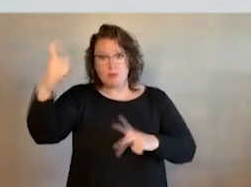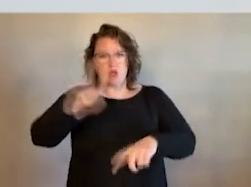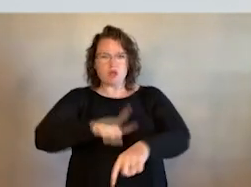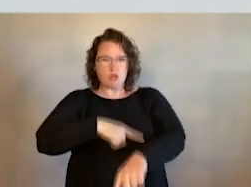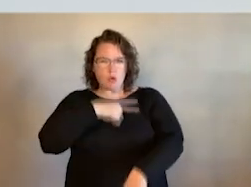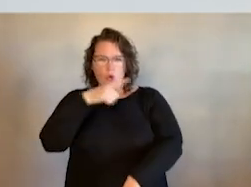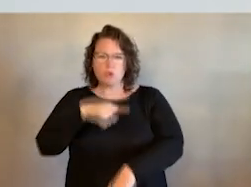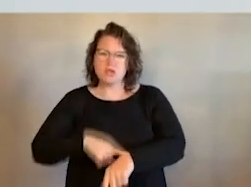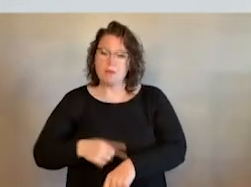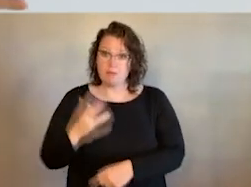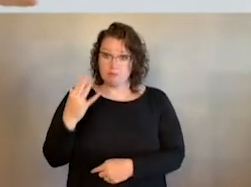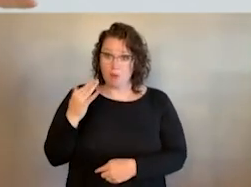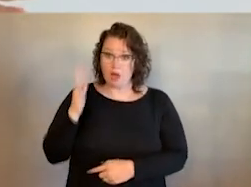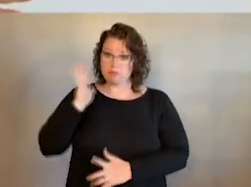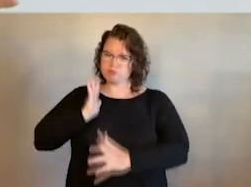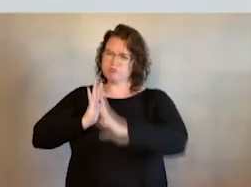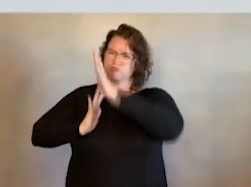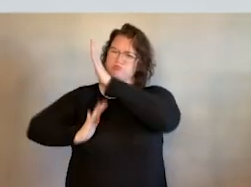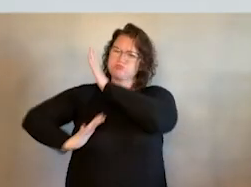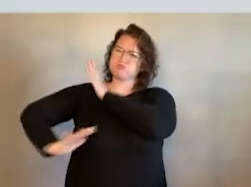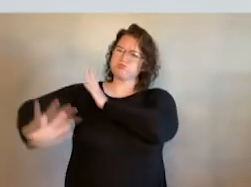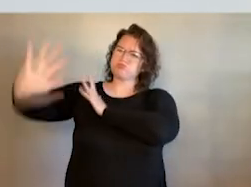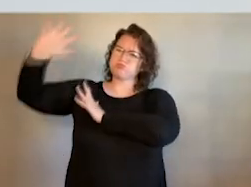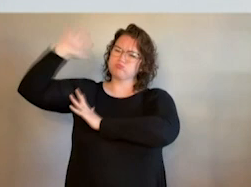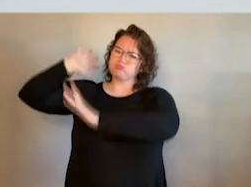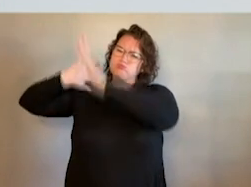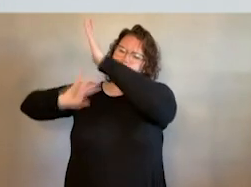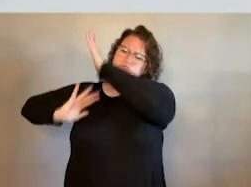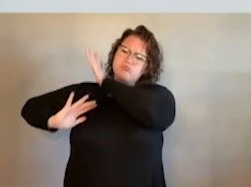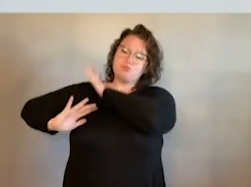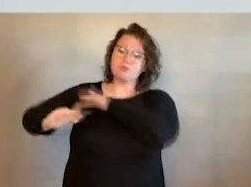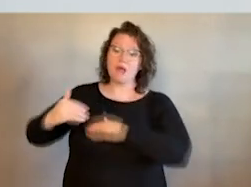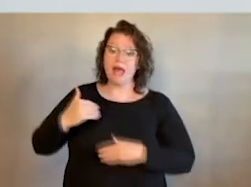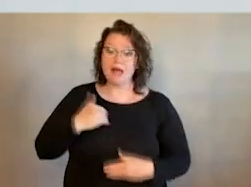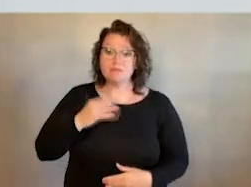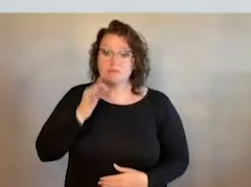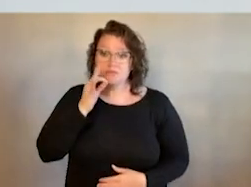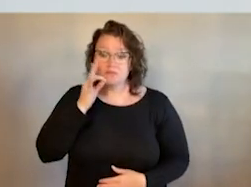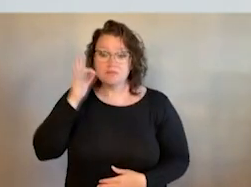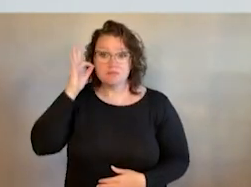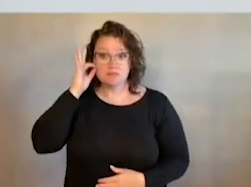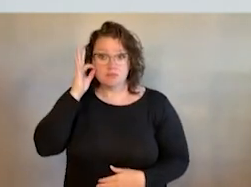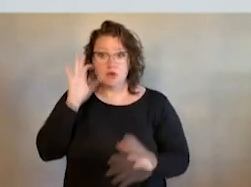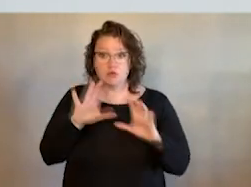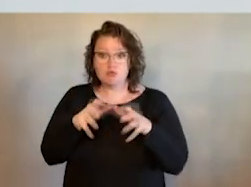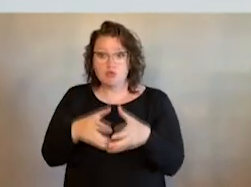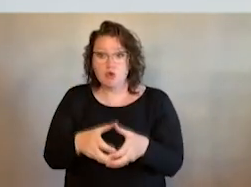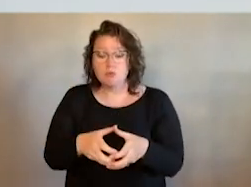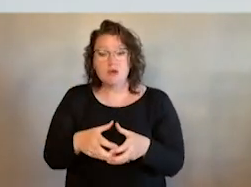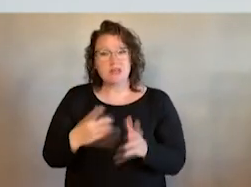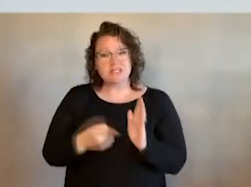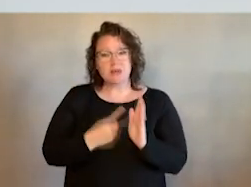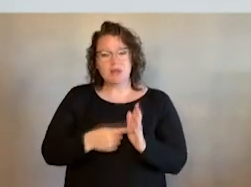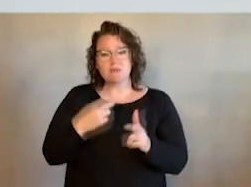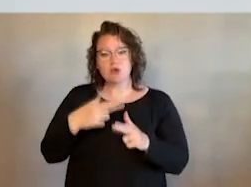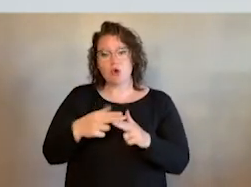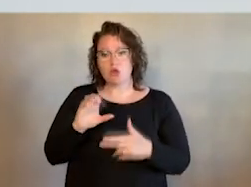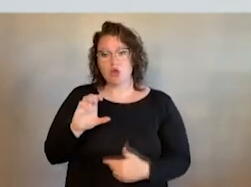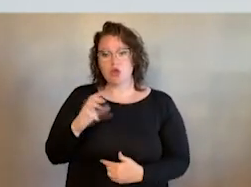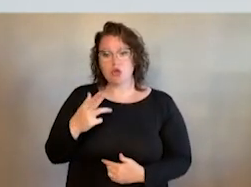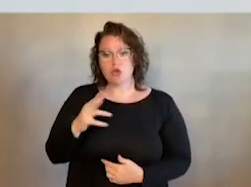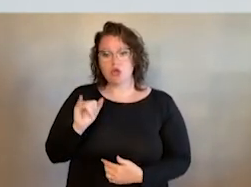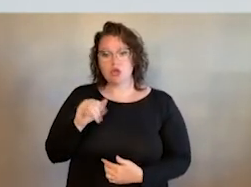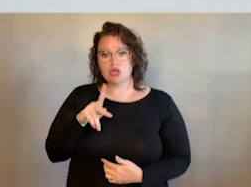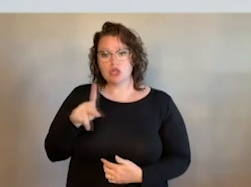a way, way, way long time ago, there was a Native American tribe called the Ojibwe, who sometimes we call the Chippewa, who made